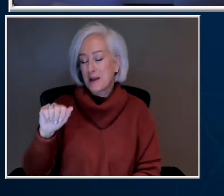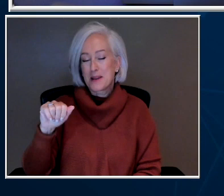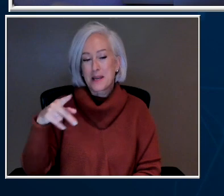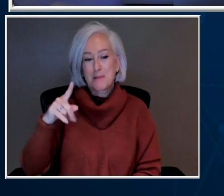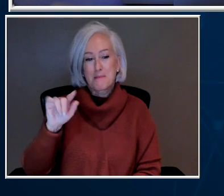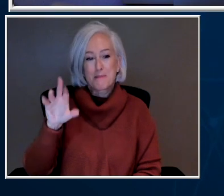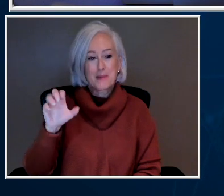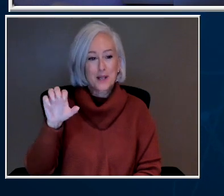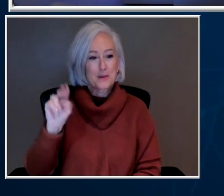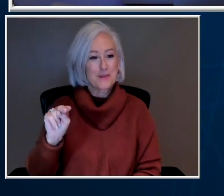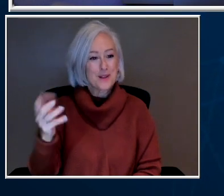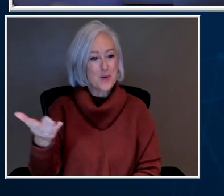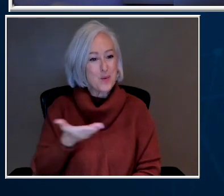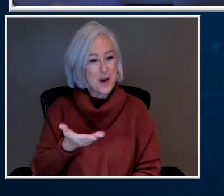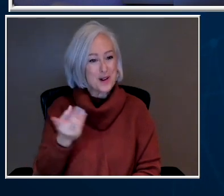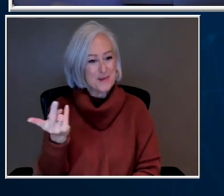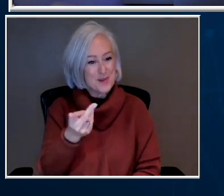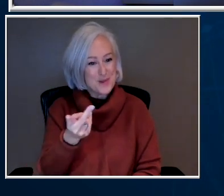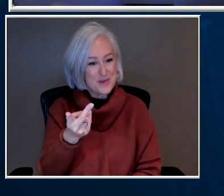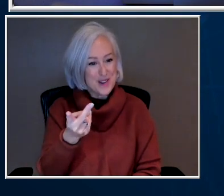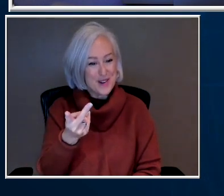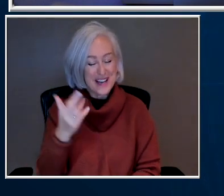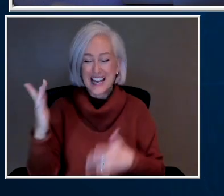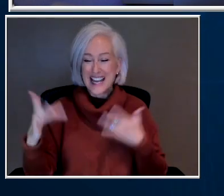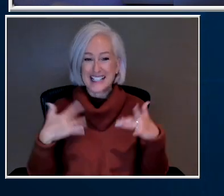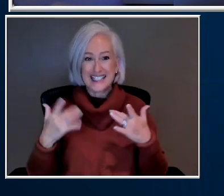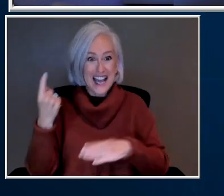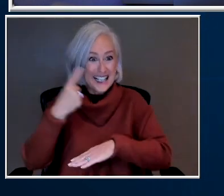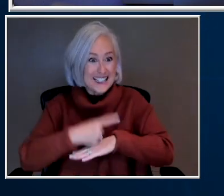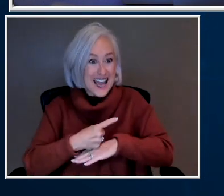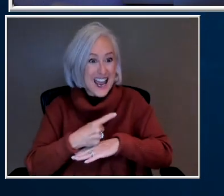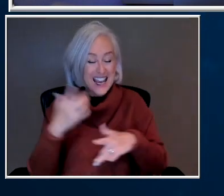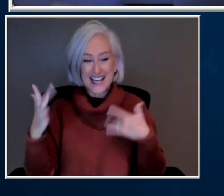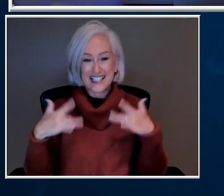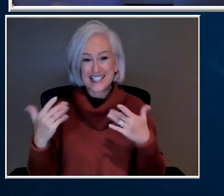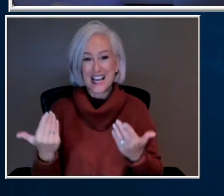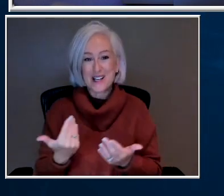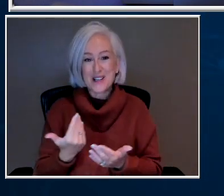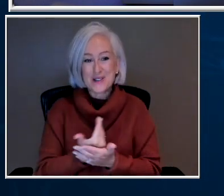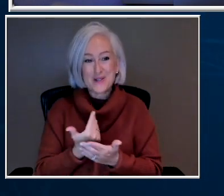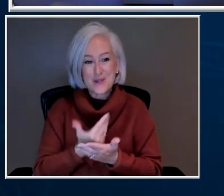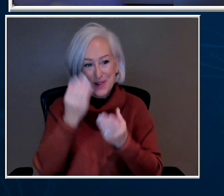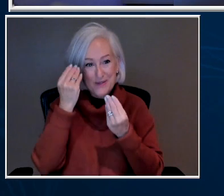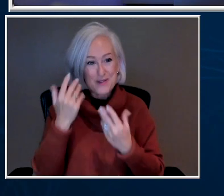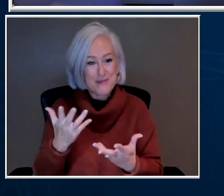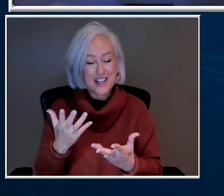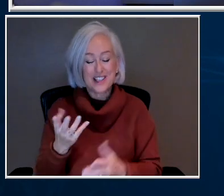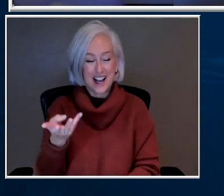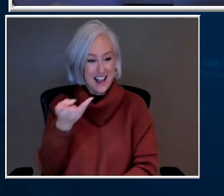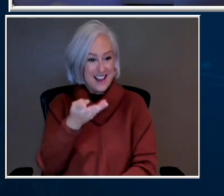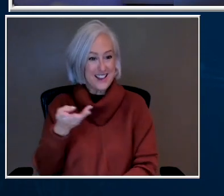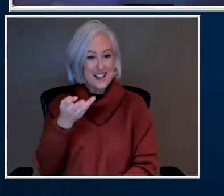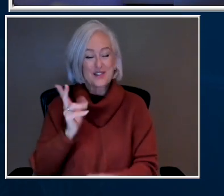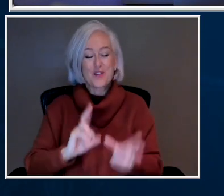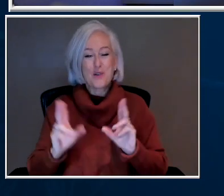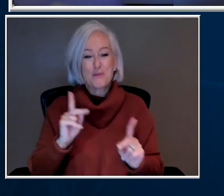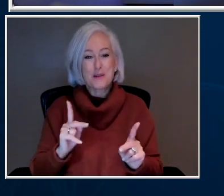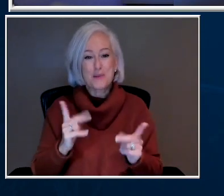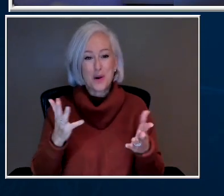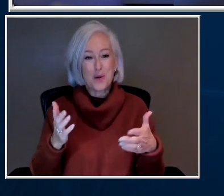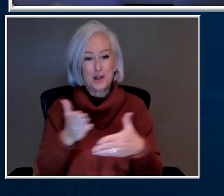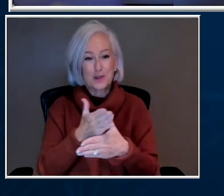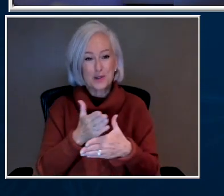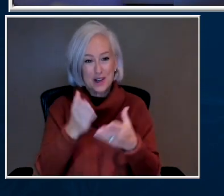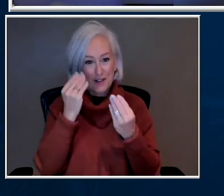both. Thanks. Exciting day with some exciting news. These 4 guests have some news to share. So we've also invited journalists to